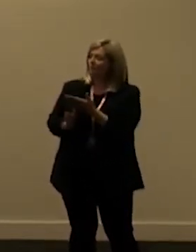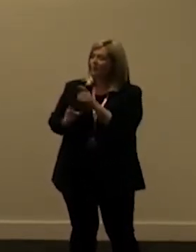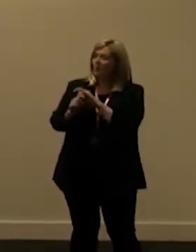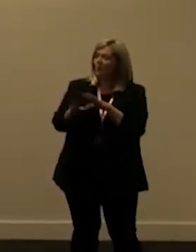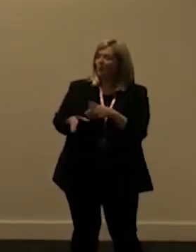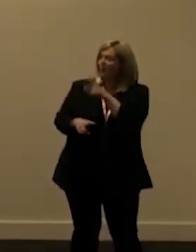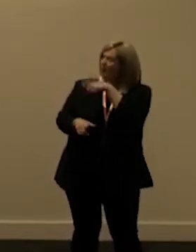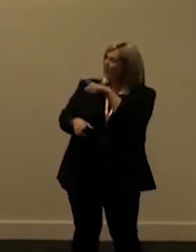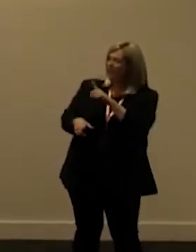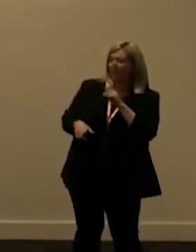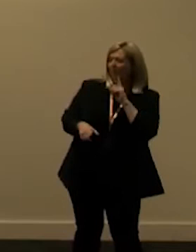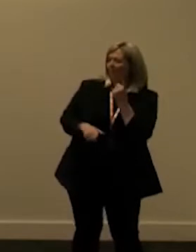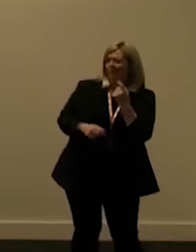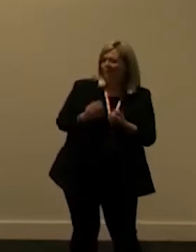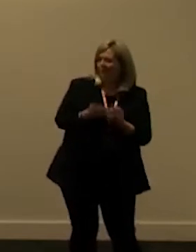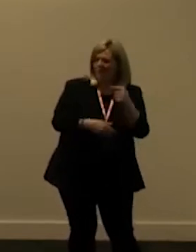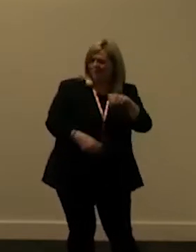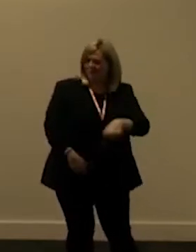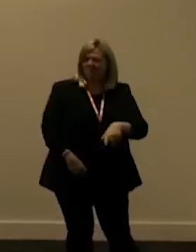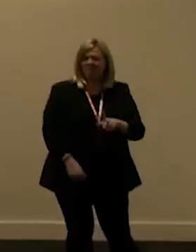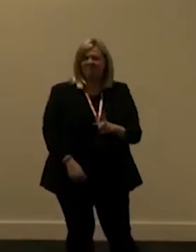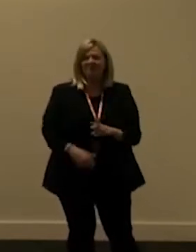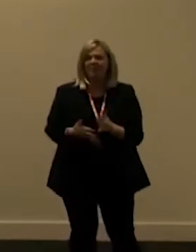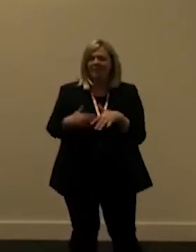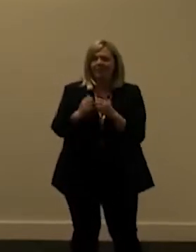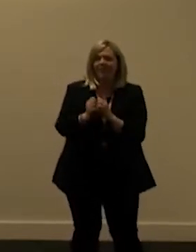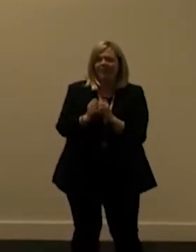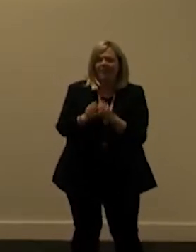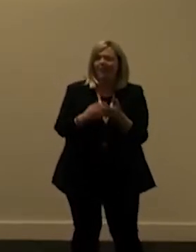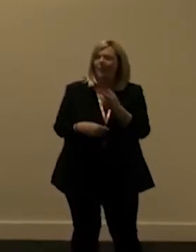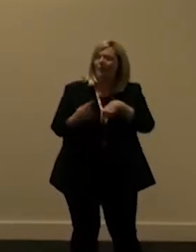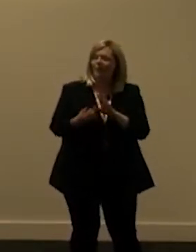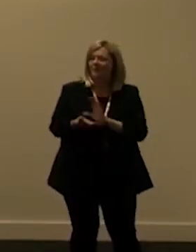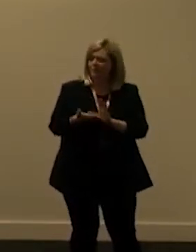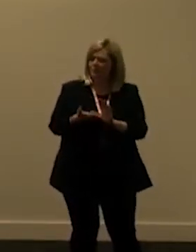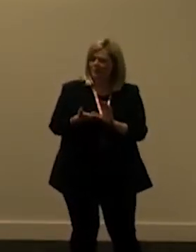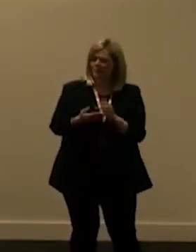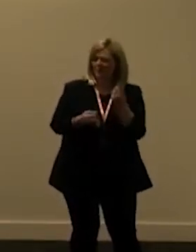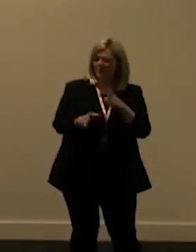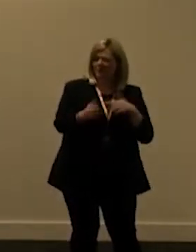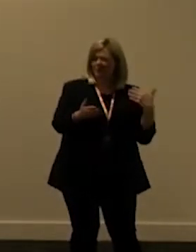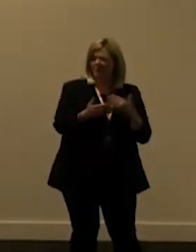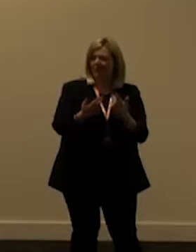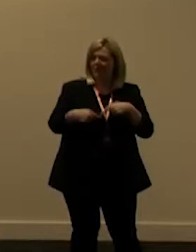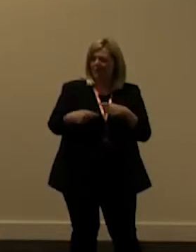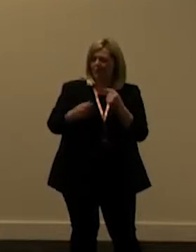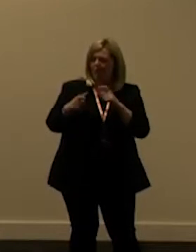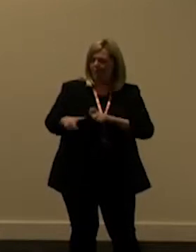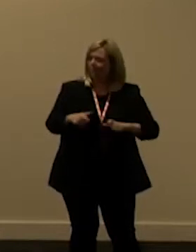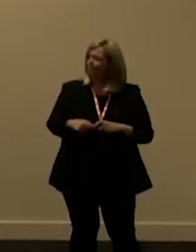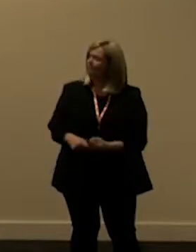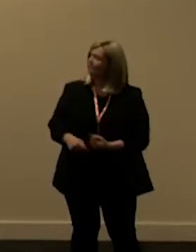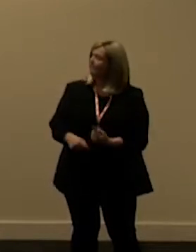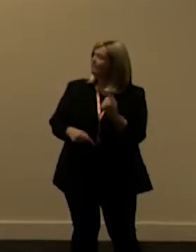these guys, it wouldn't be possible to have events like this. So I'm ever so grateful to all the sponsors who allow us to do these great things. First